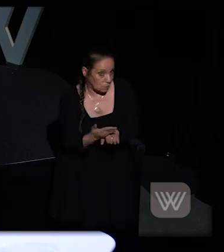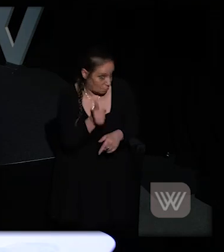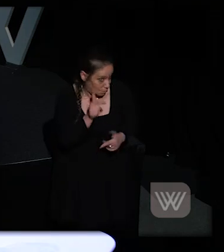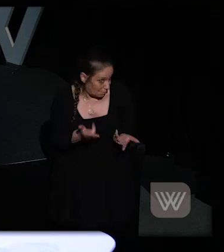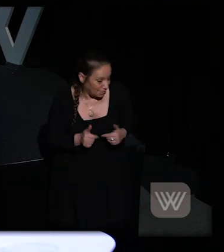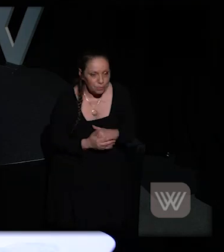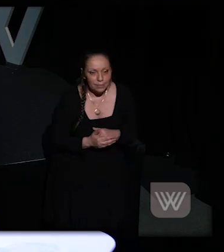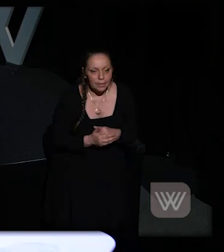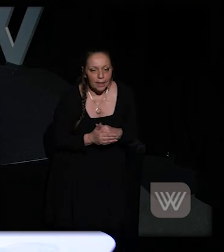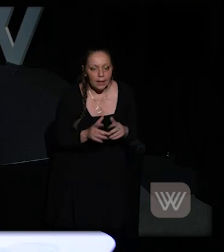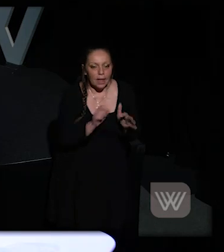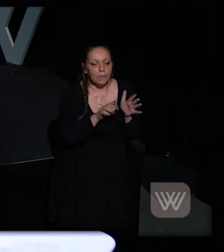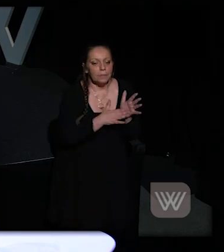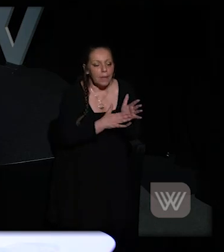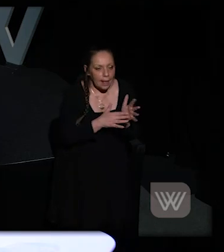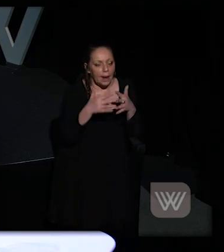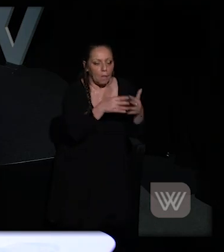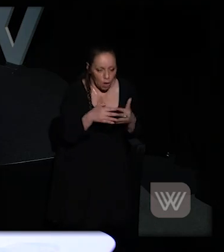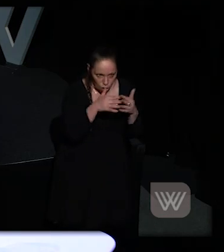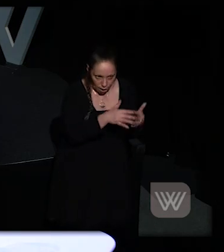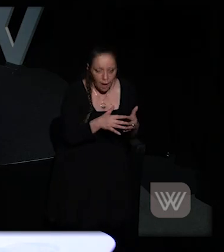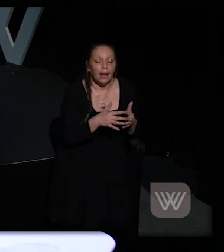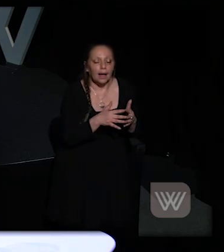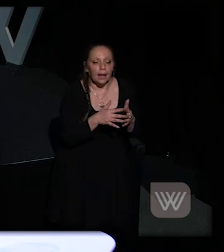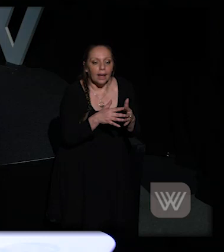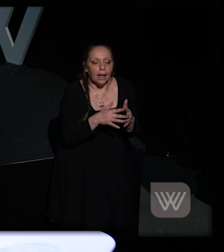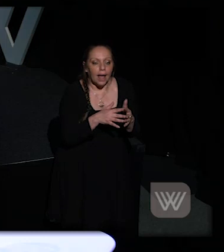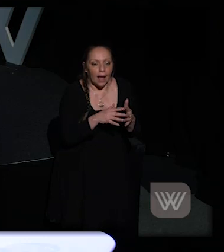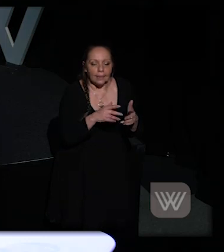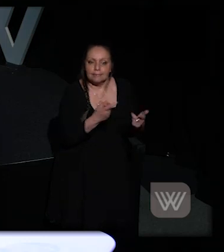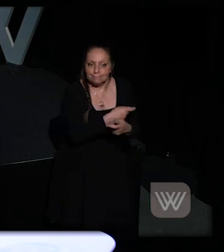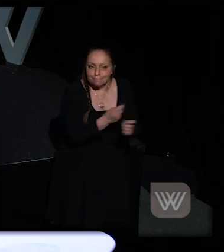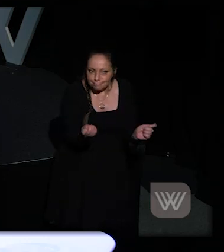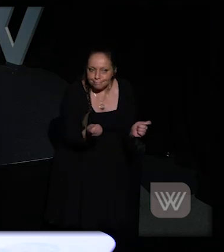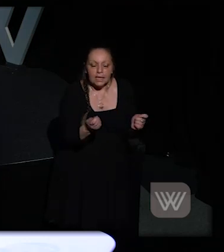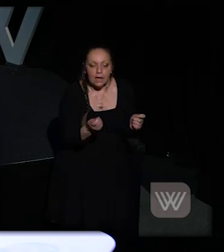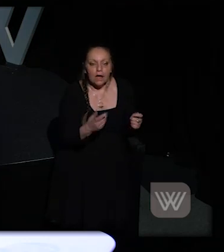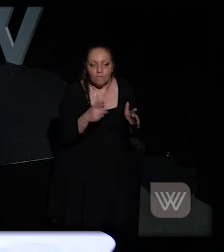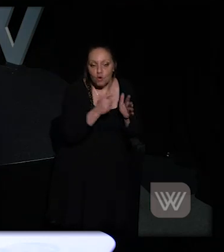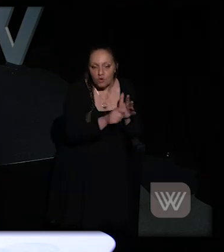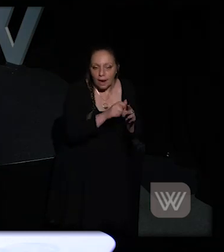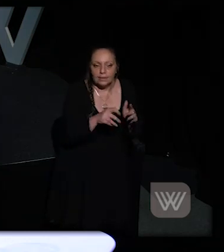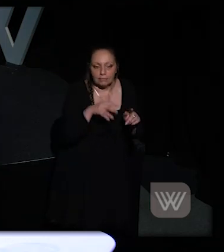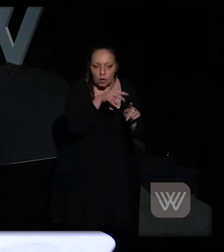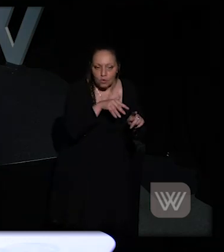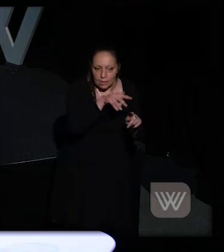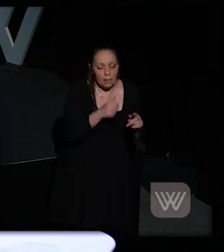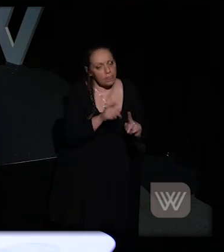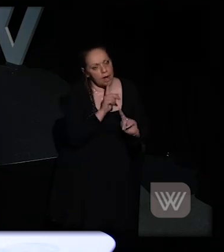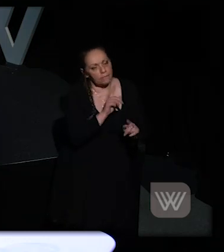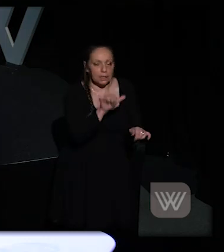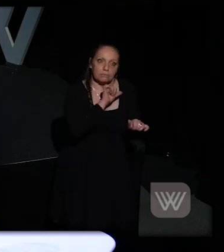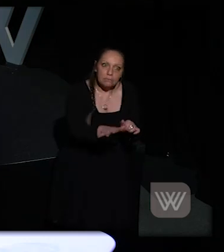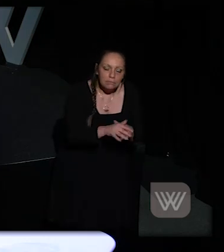But Pen America has put out a field guide to online harassment. So it's mainly for writers, but the advice is incredible. And there's